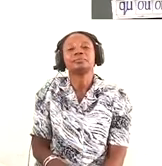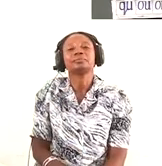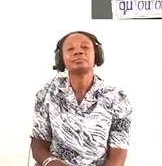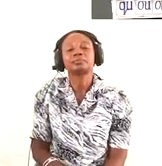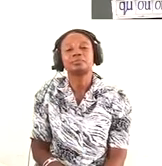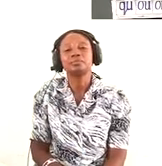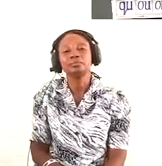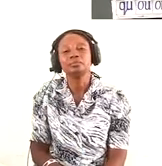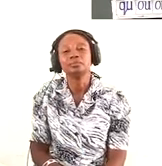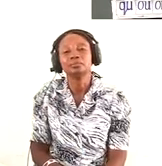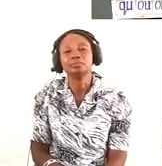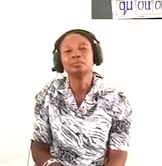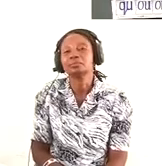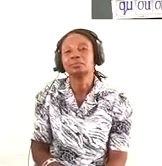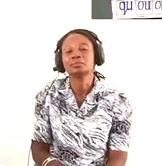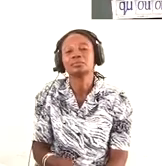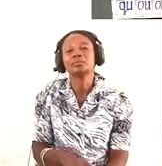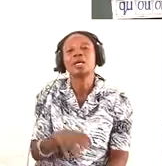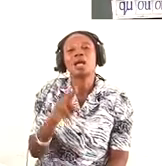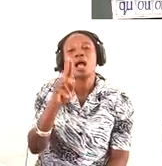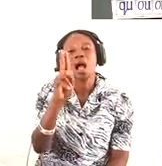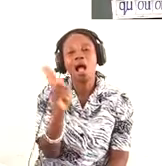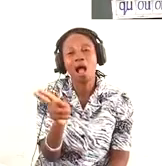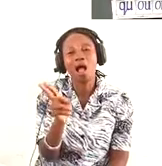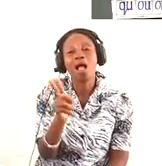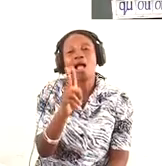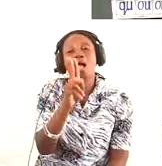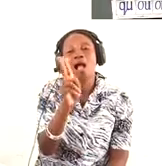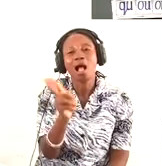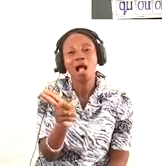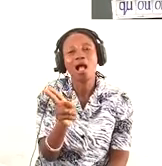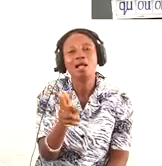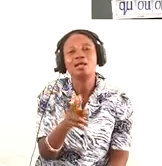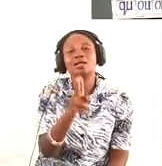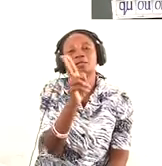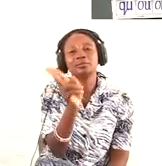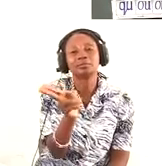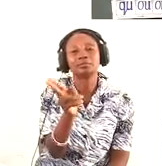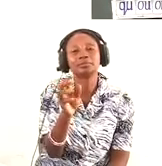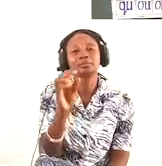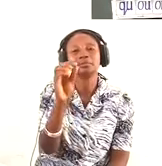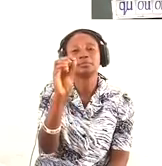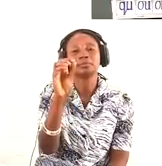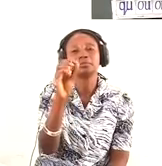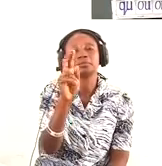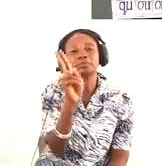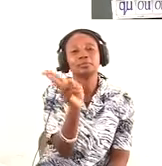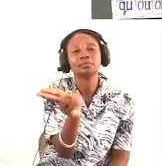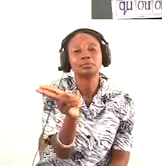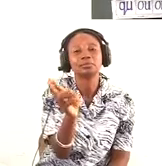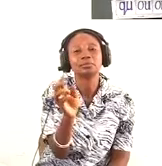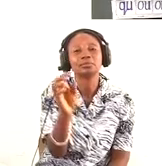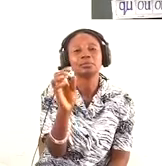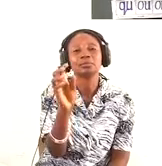Let's look at this other one. We have? As in what? Ho.